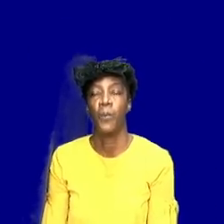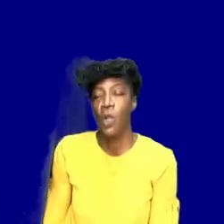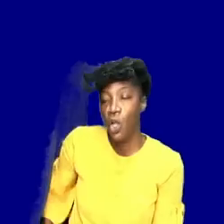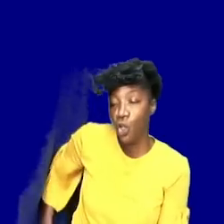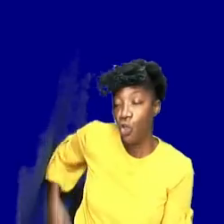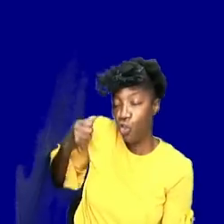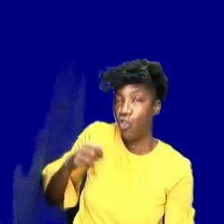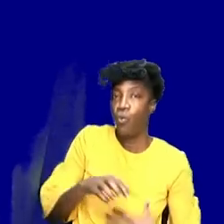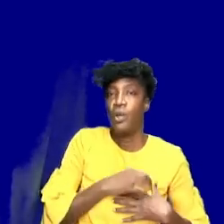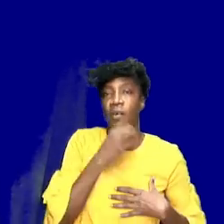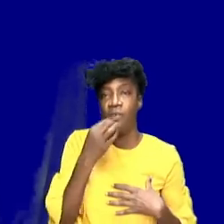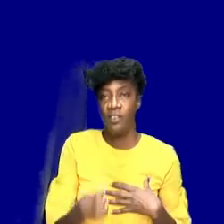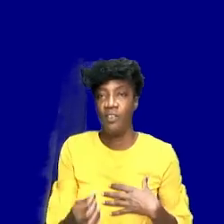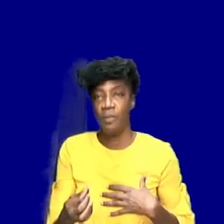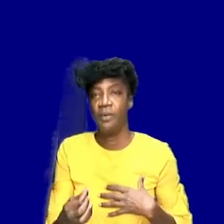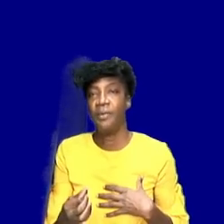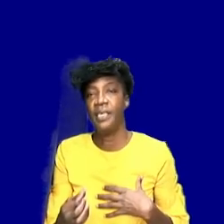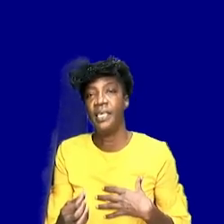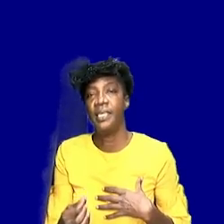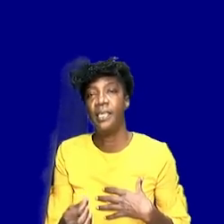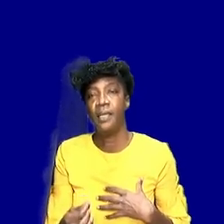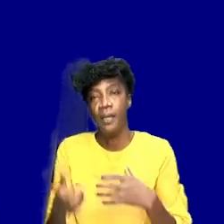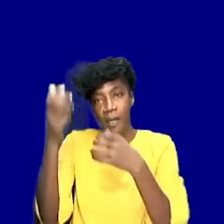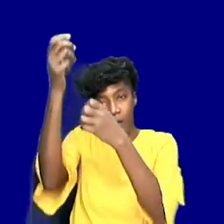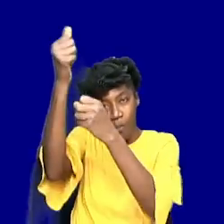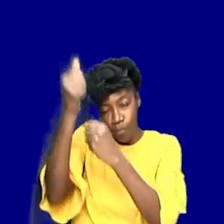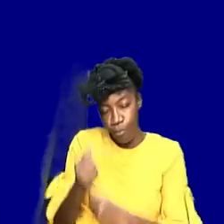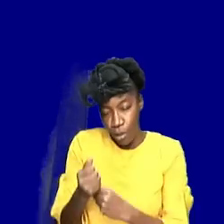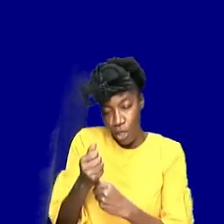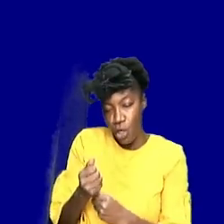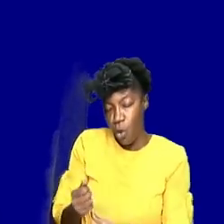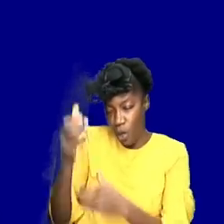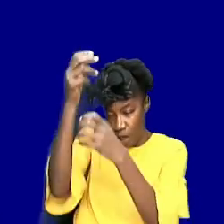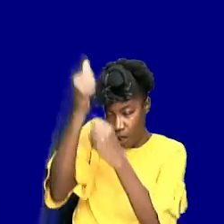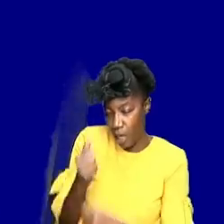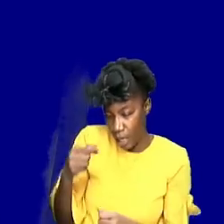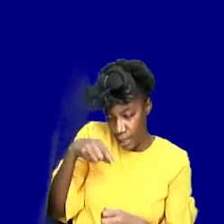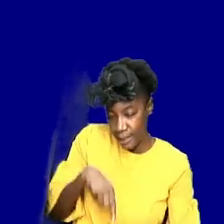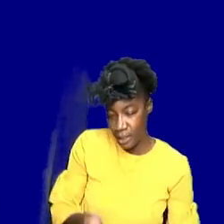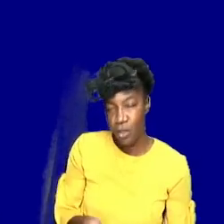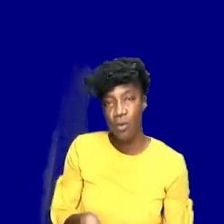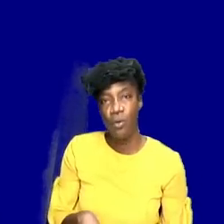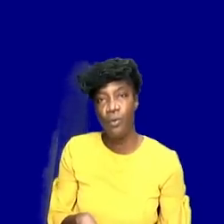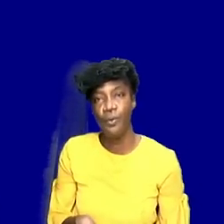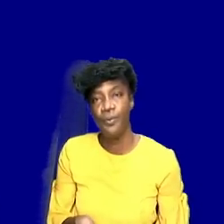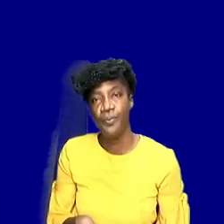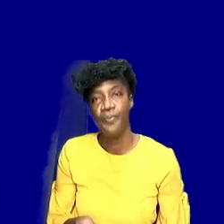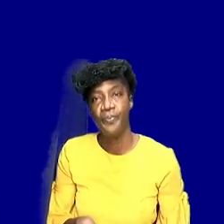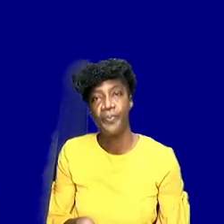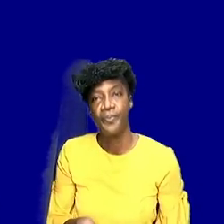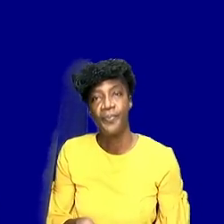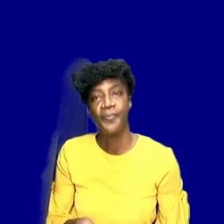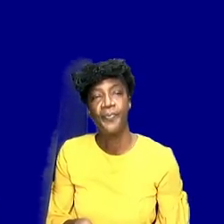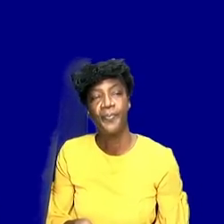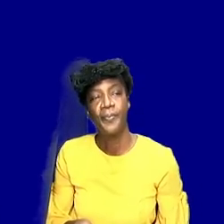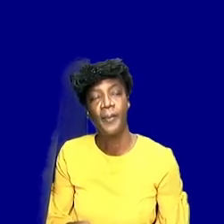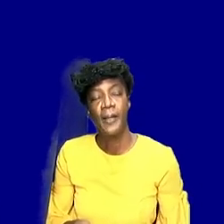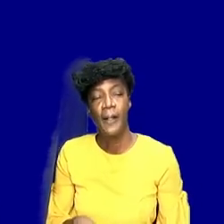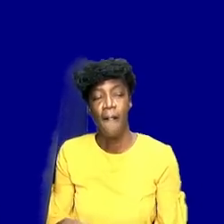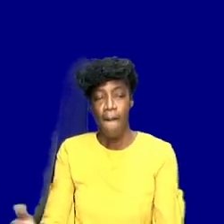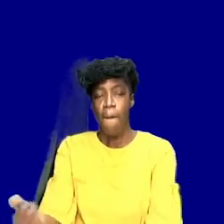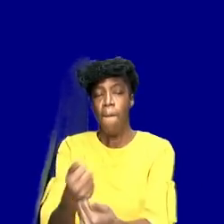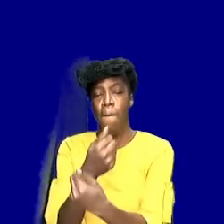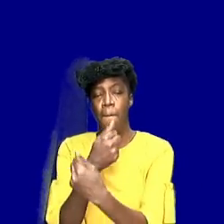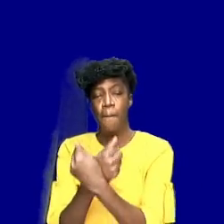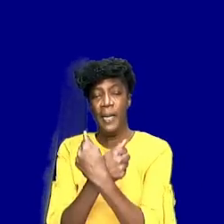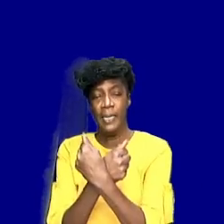Spirit, according to Ephesians 6:13, pulling down and casting down, according to 2 Corinthians chapter 10, verse 4 to 5. Binding